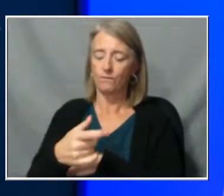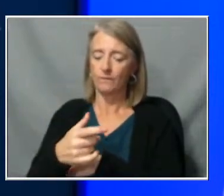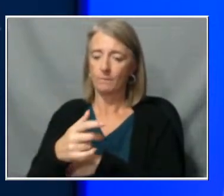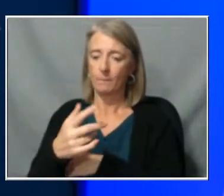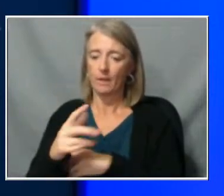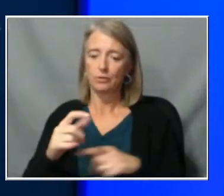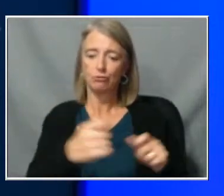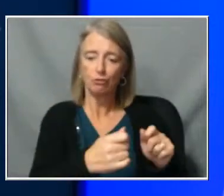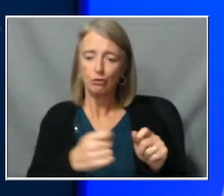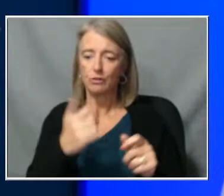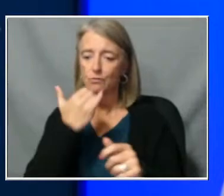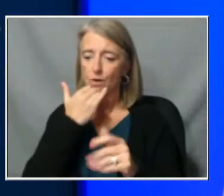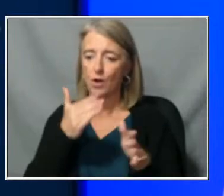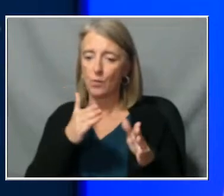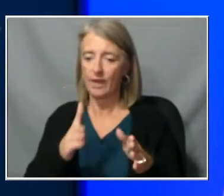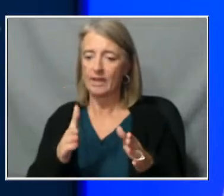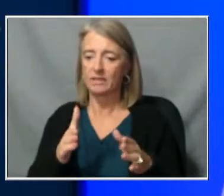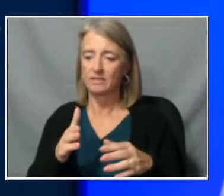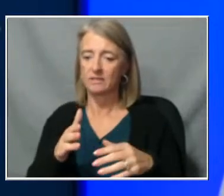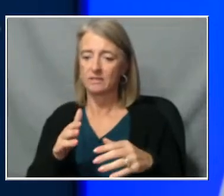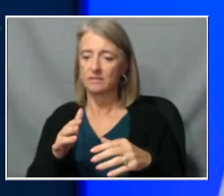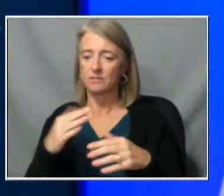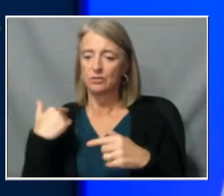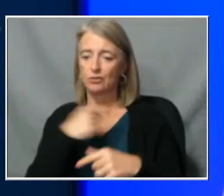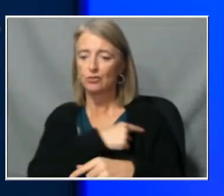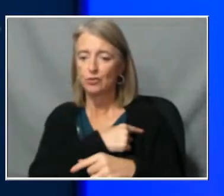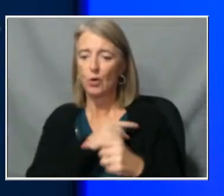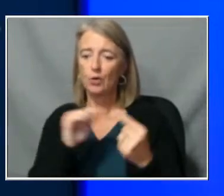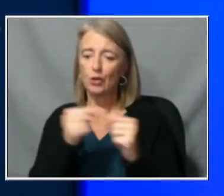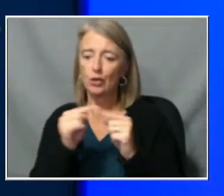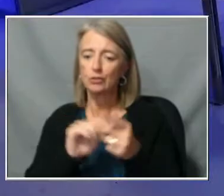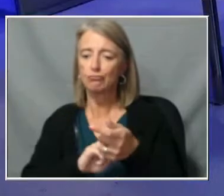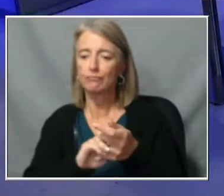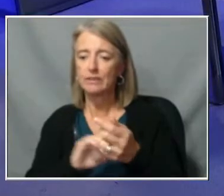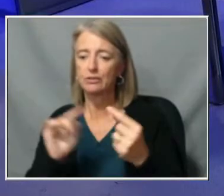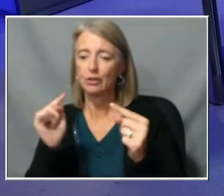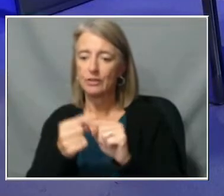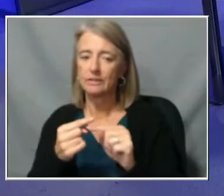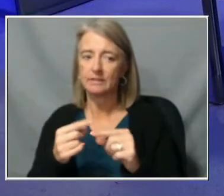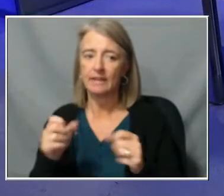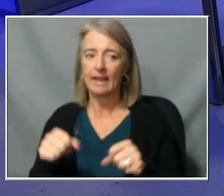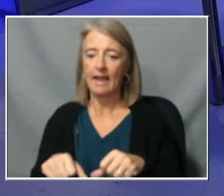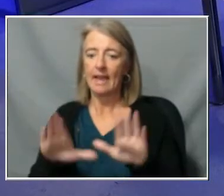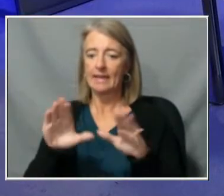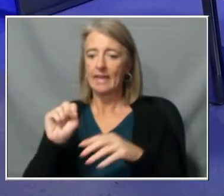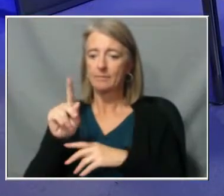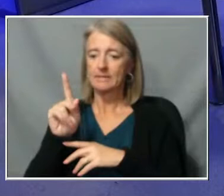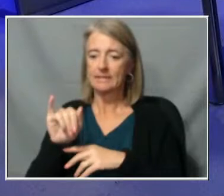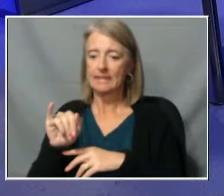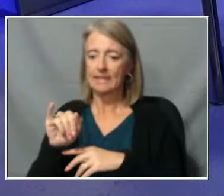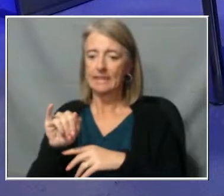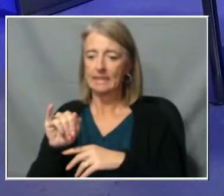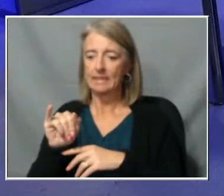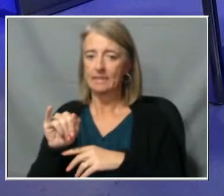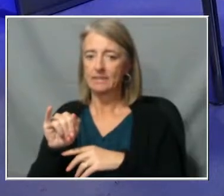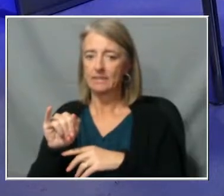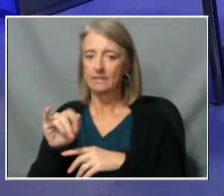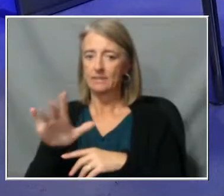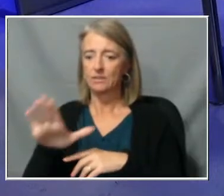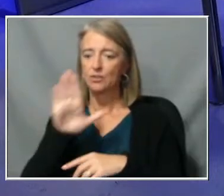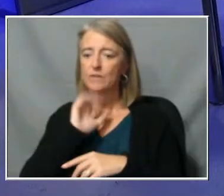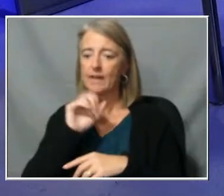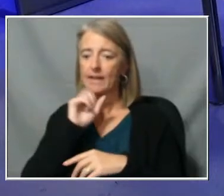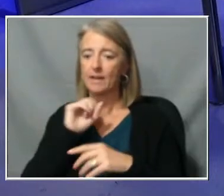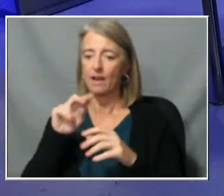way, and next thing you know, your shoulder hurts, your wrist hurts. Well, I gave up skiing when I was your age because I was afraid I was going